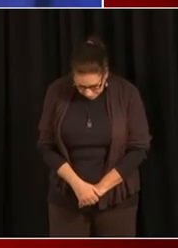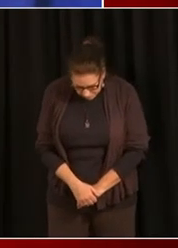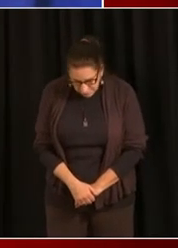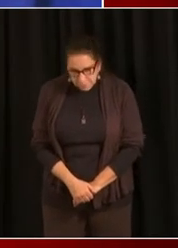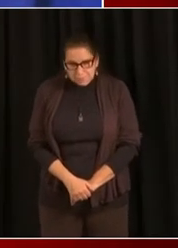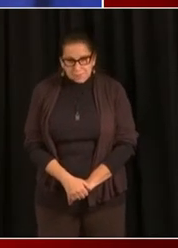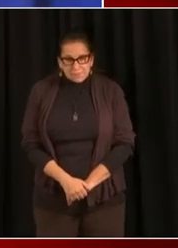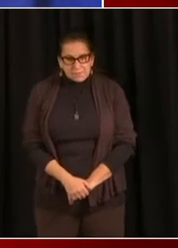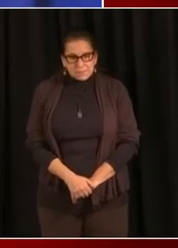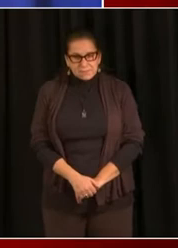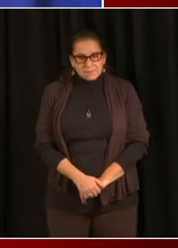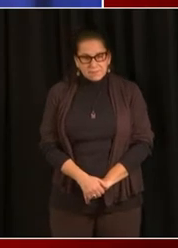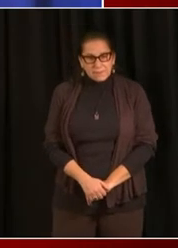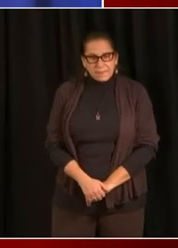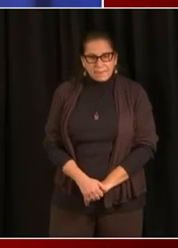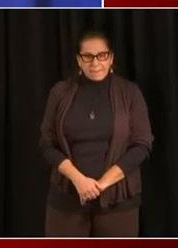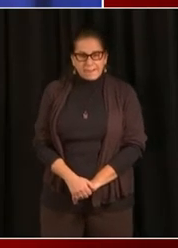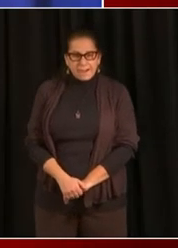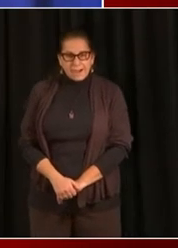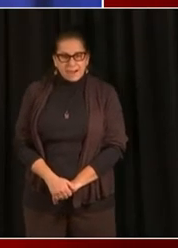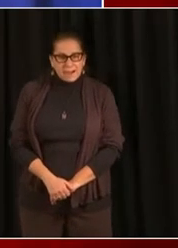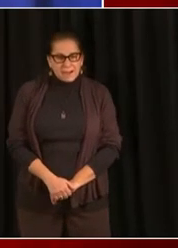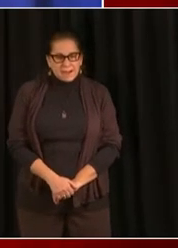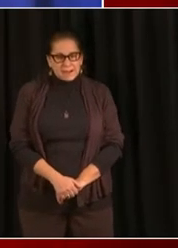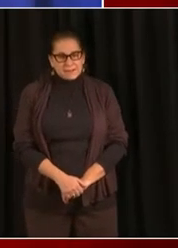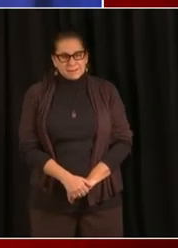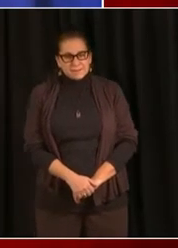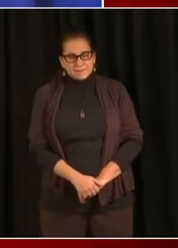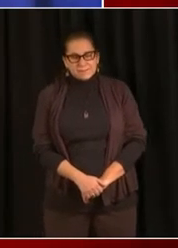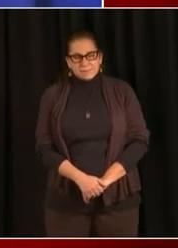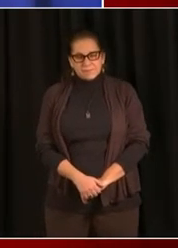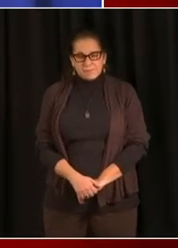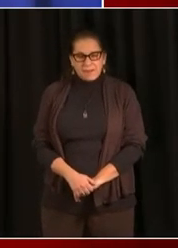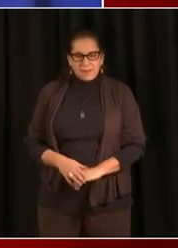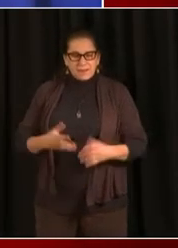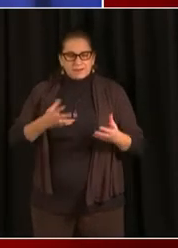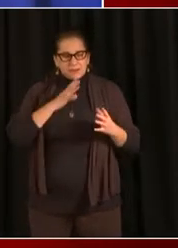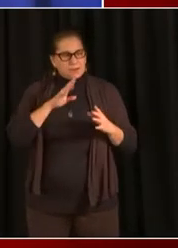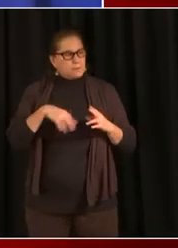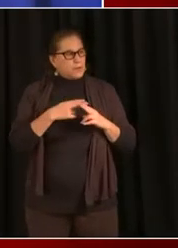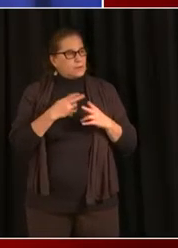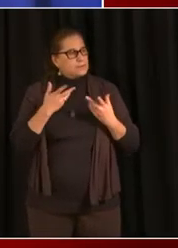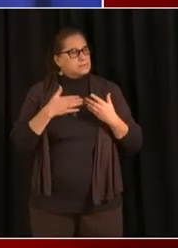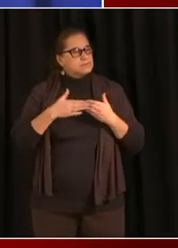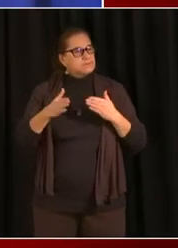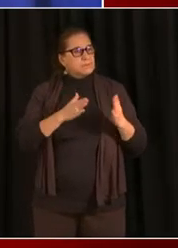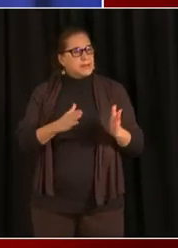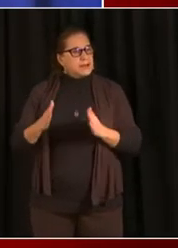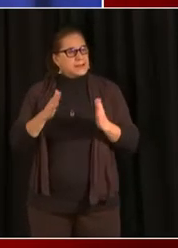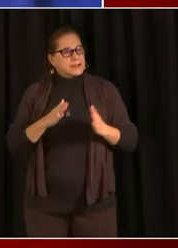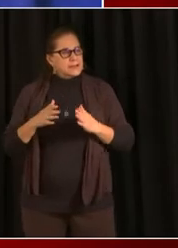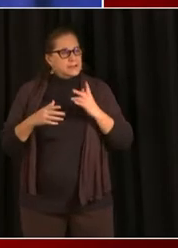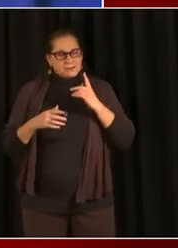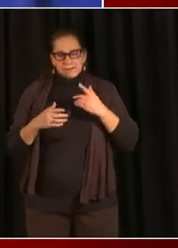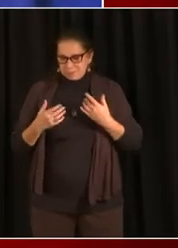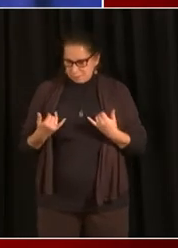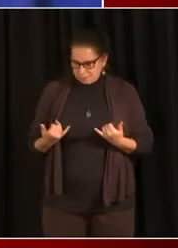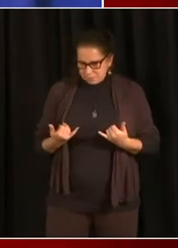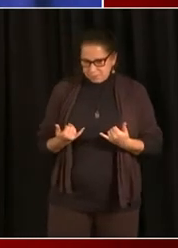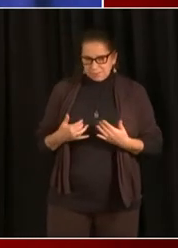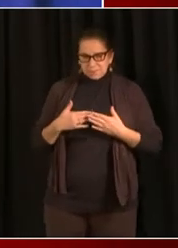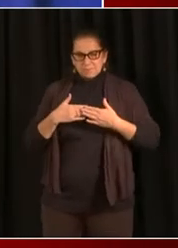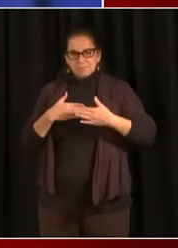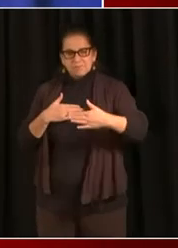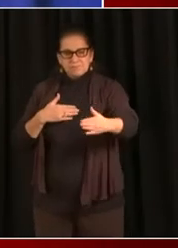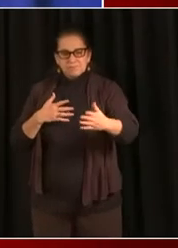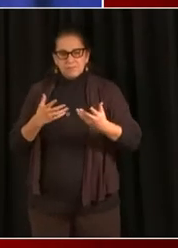that pivot that you made this year. We talk a lot about pivots here at the Recovery Weekly Check-In. Your pivot to